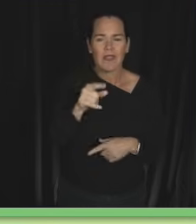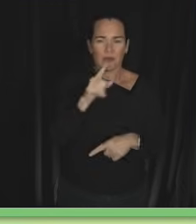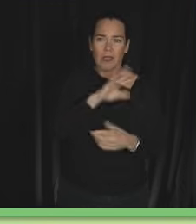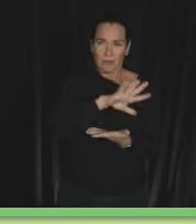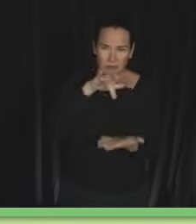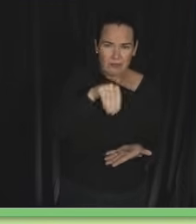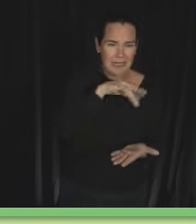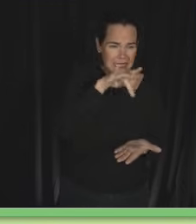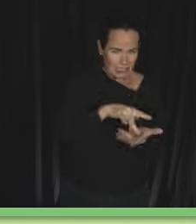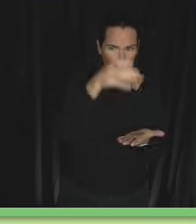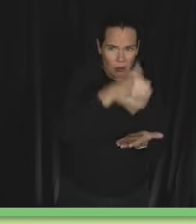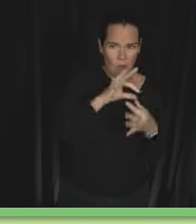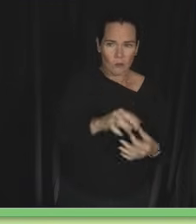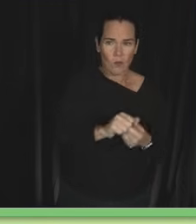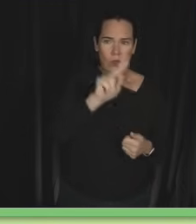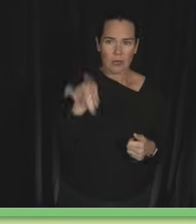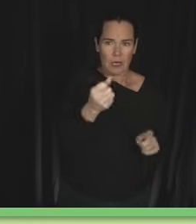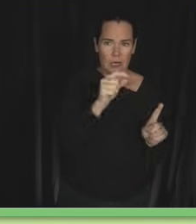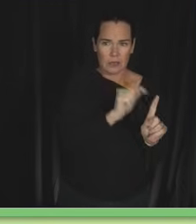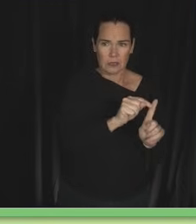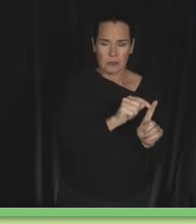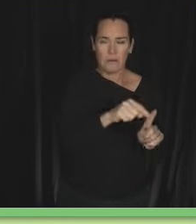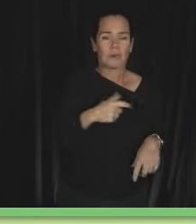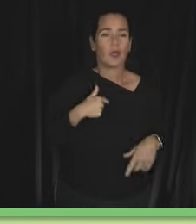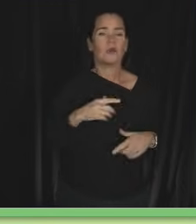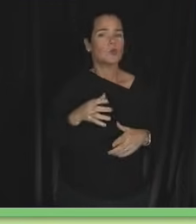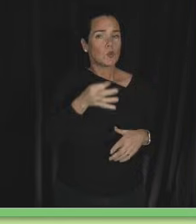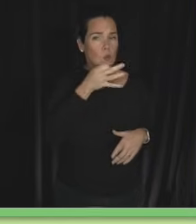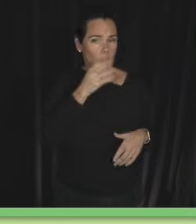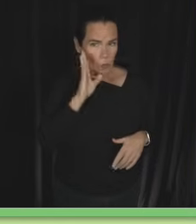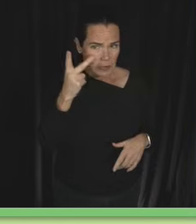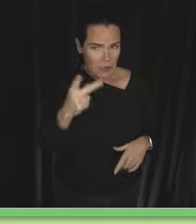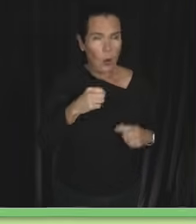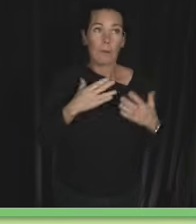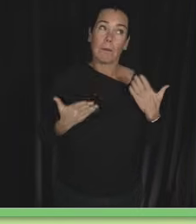Kubernetes. And what we'll see very soon, or starting to see already, is